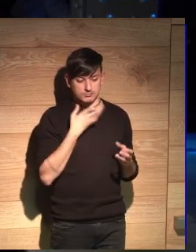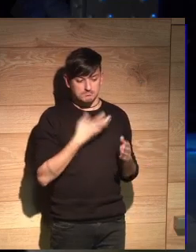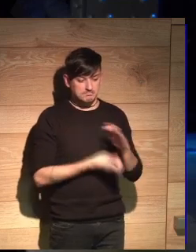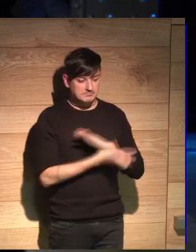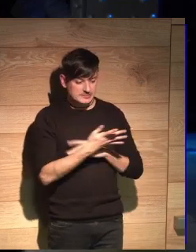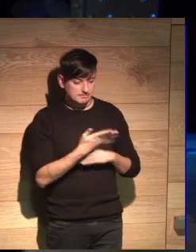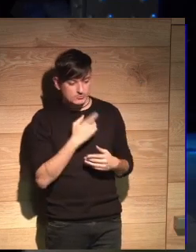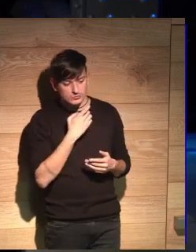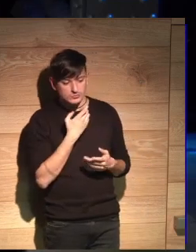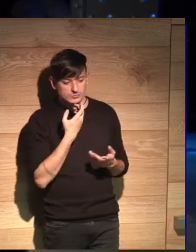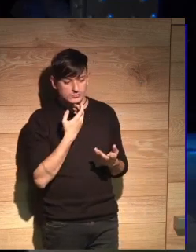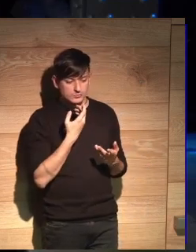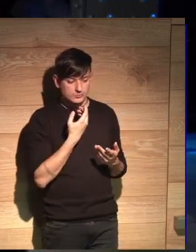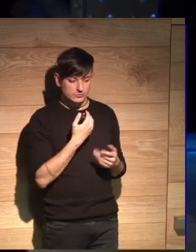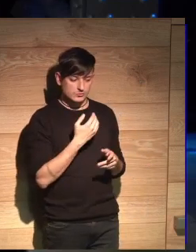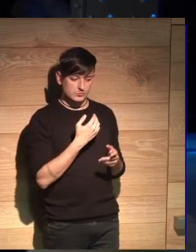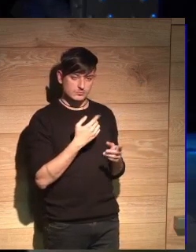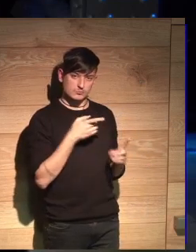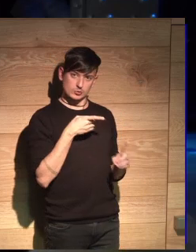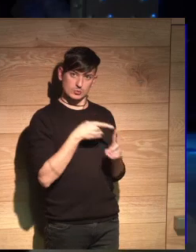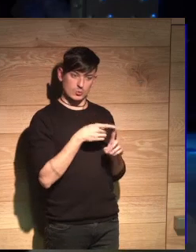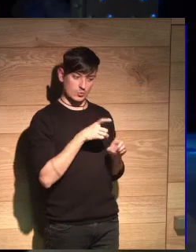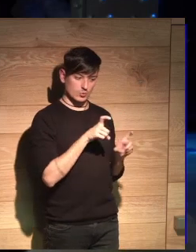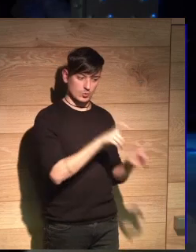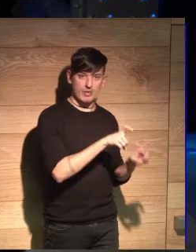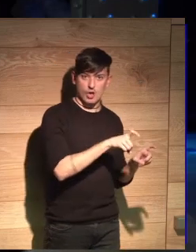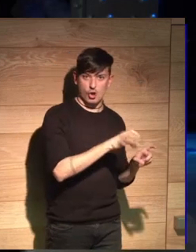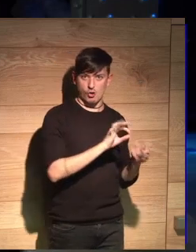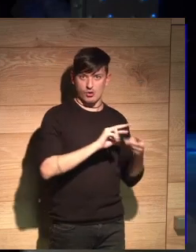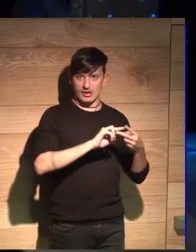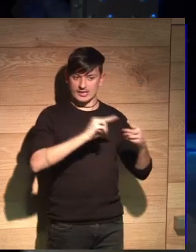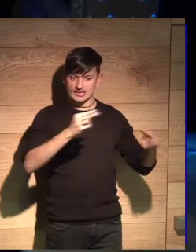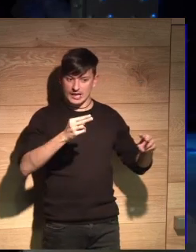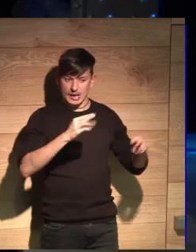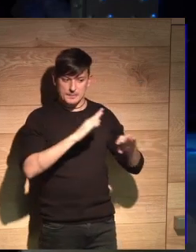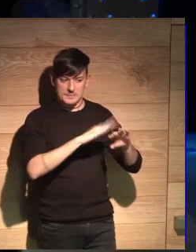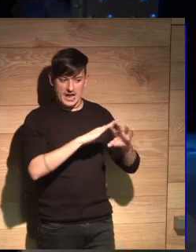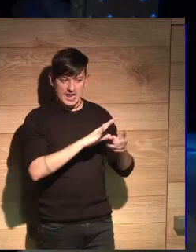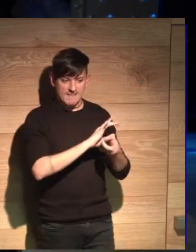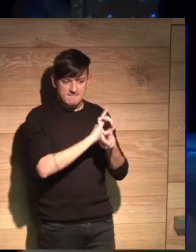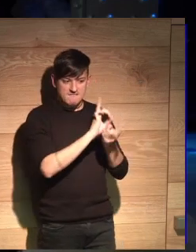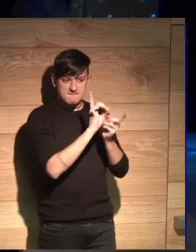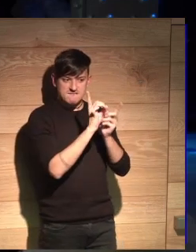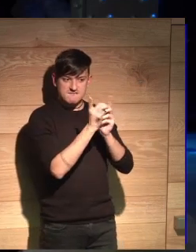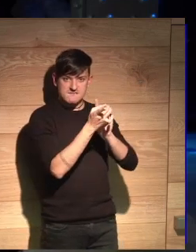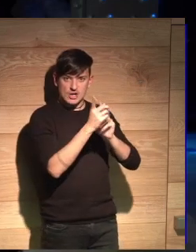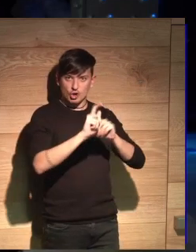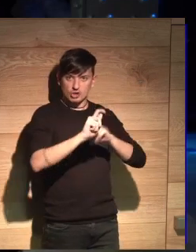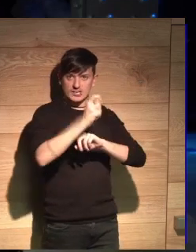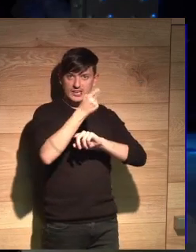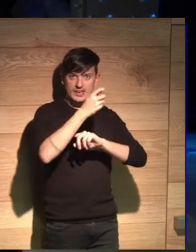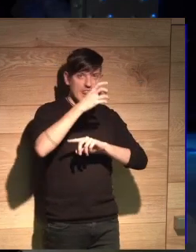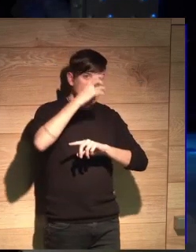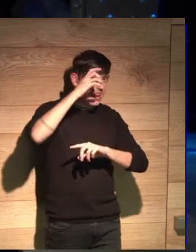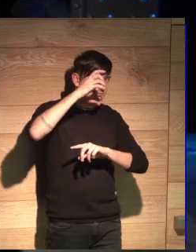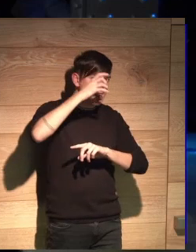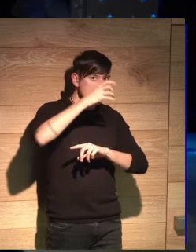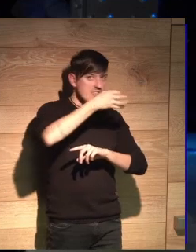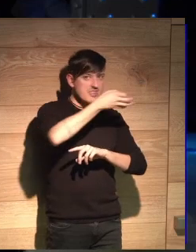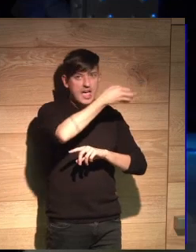from education or from genetics or whatever, what they consider is an ideal human